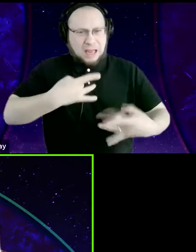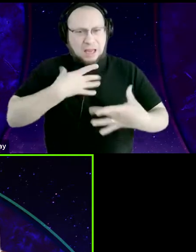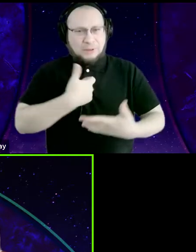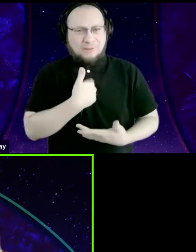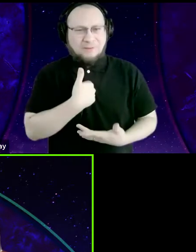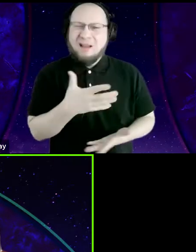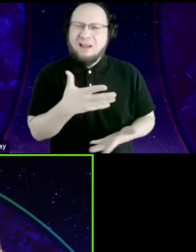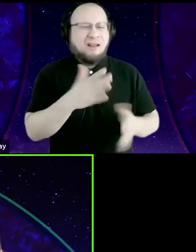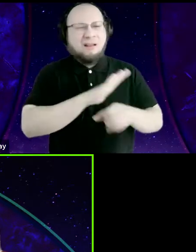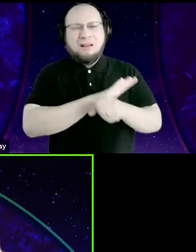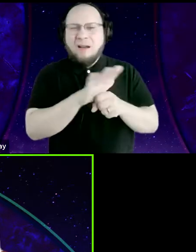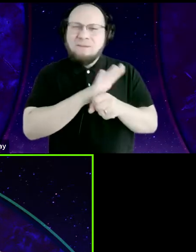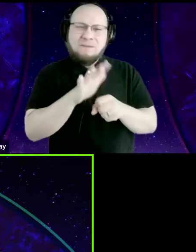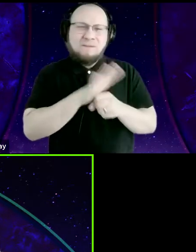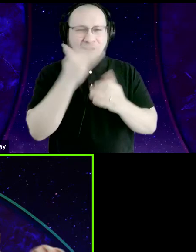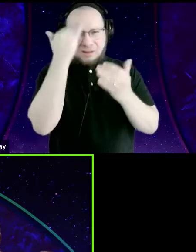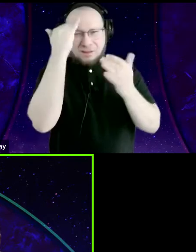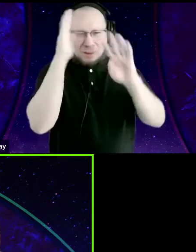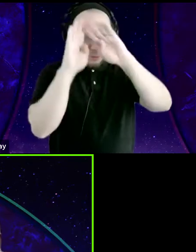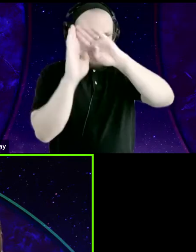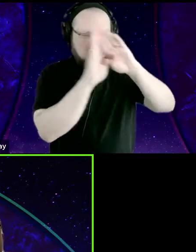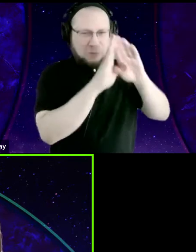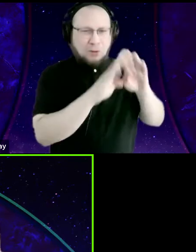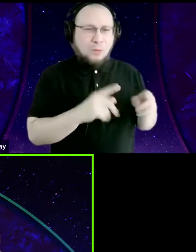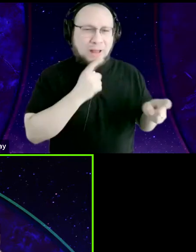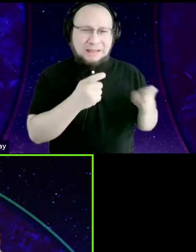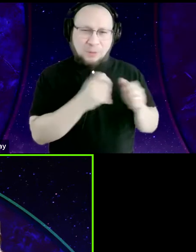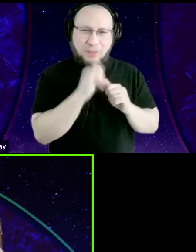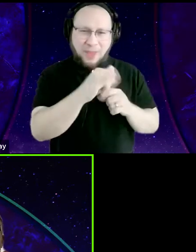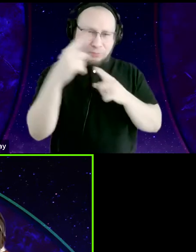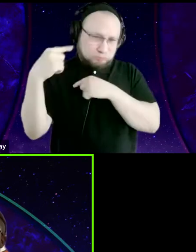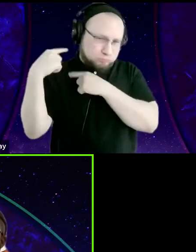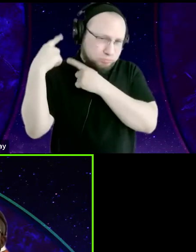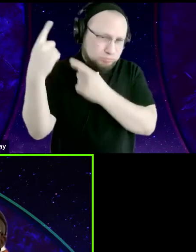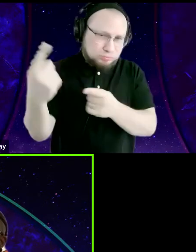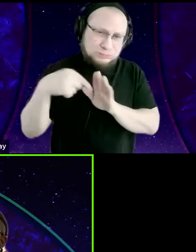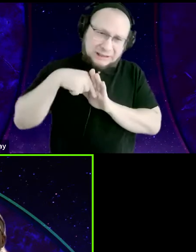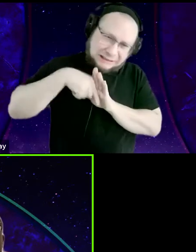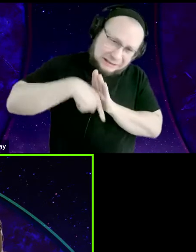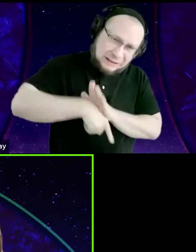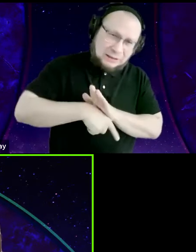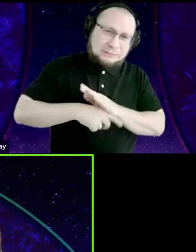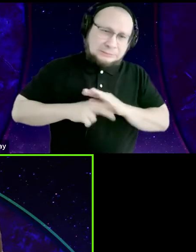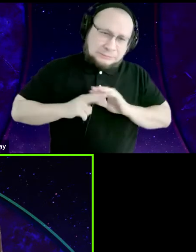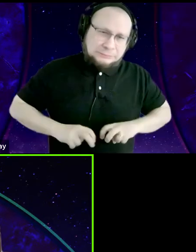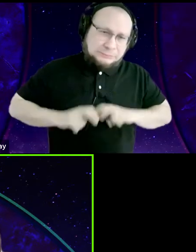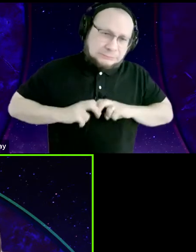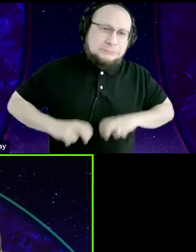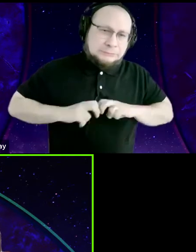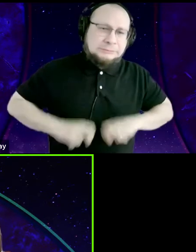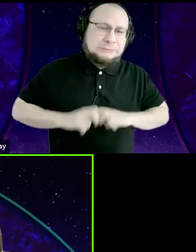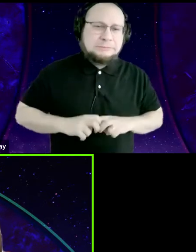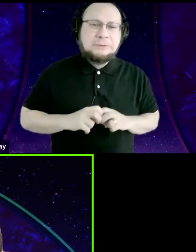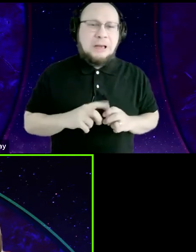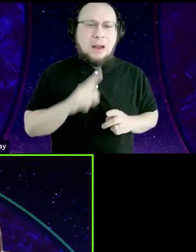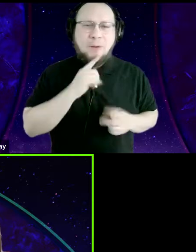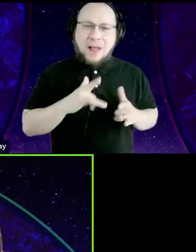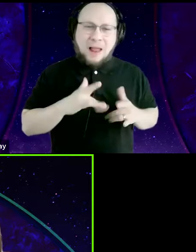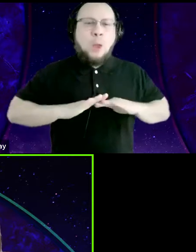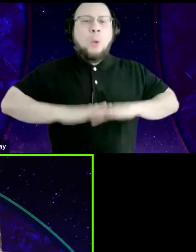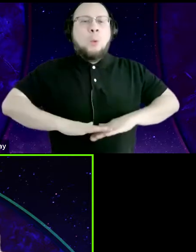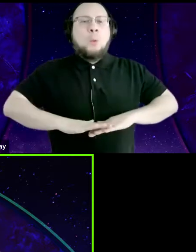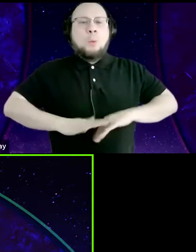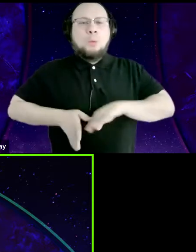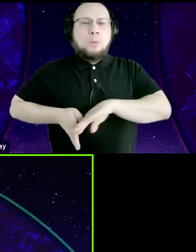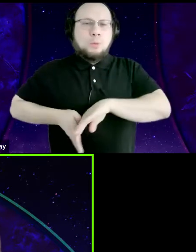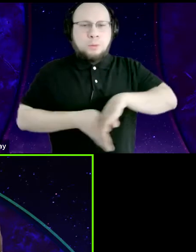brain. And I've dealt with that in very deep and in ways that I'm surprised I made it out of. And